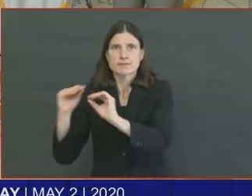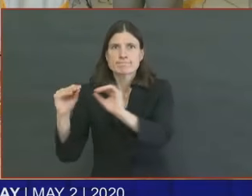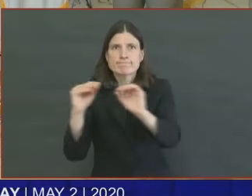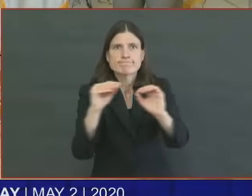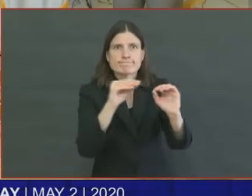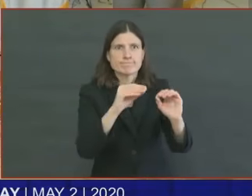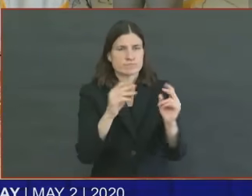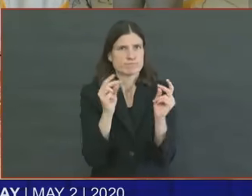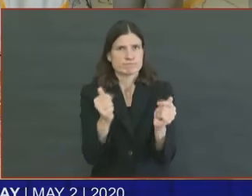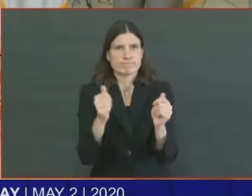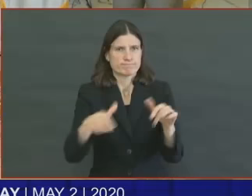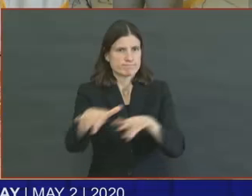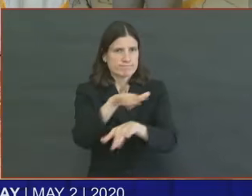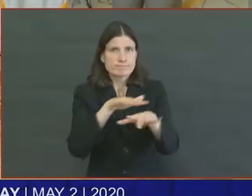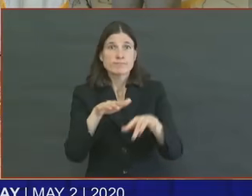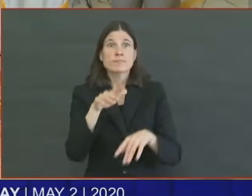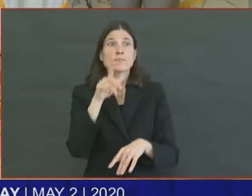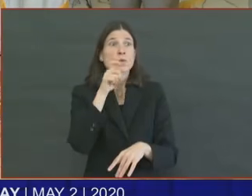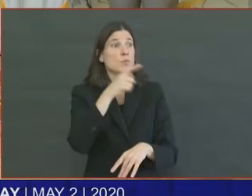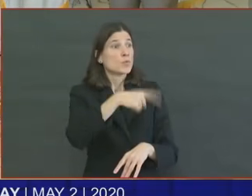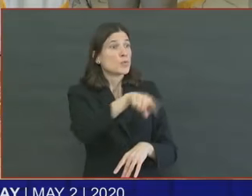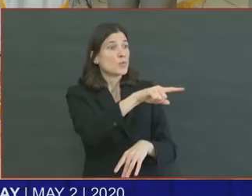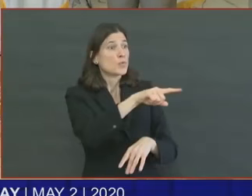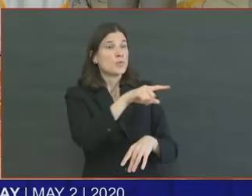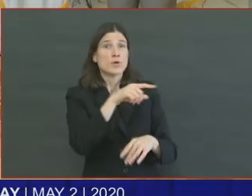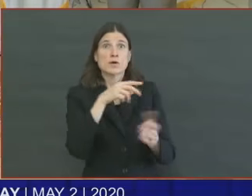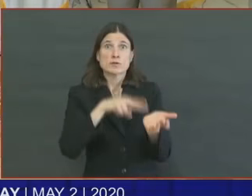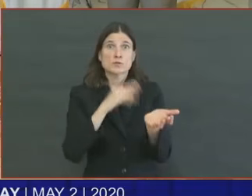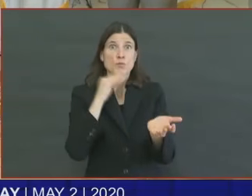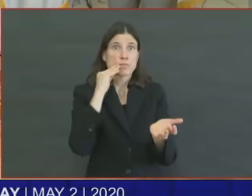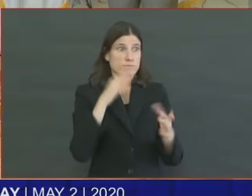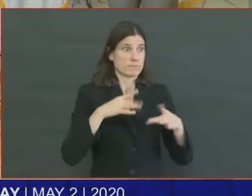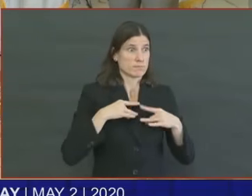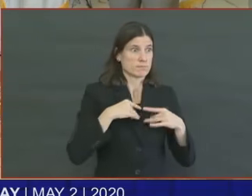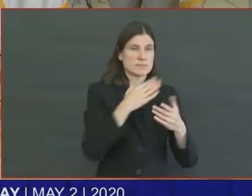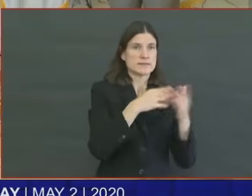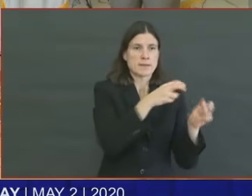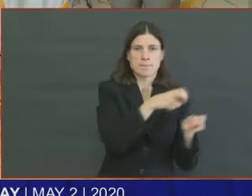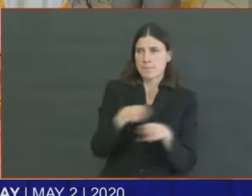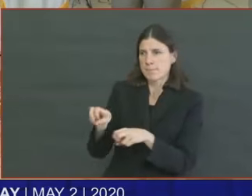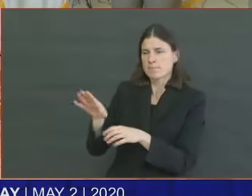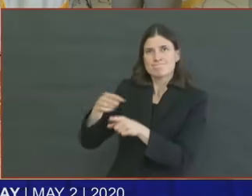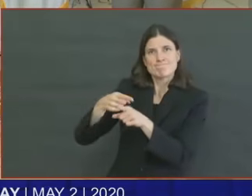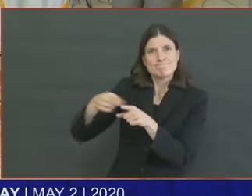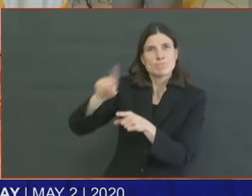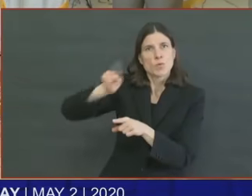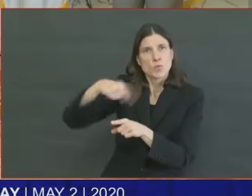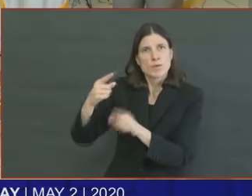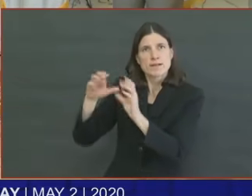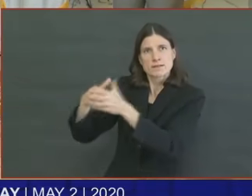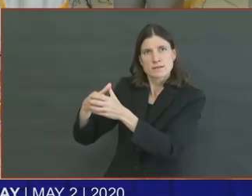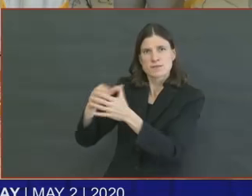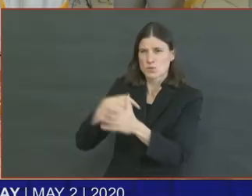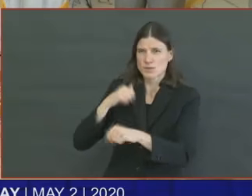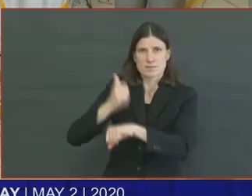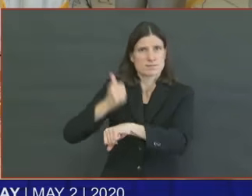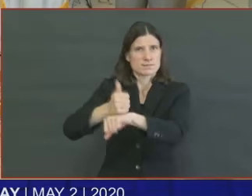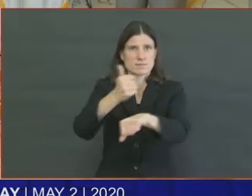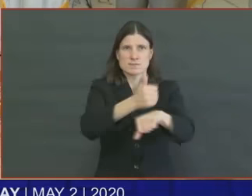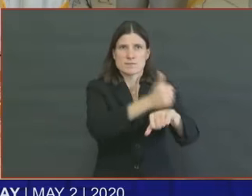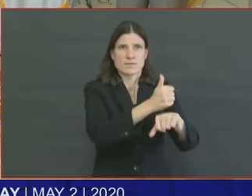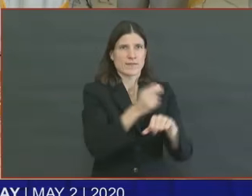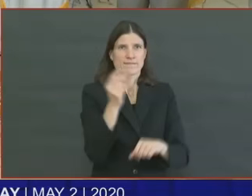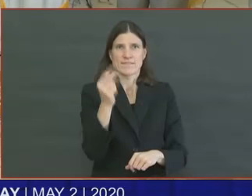residents of nursing homes. We're providing wage supports for the lowest wage workers in nursing homes. So we're